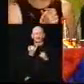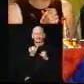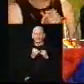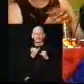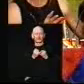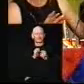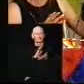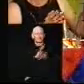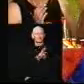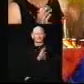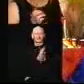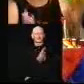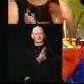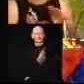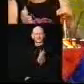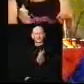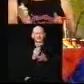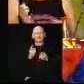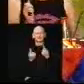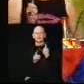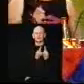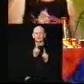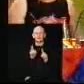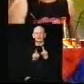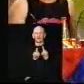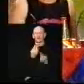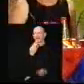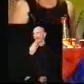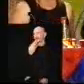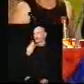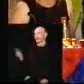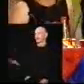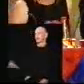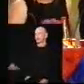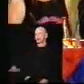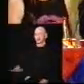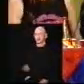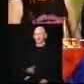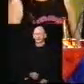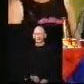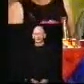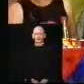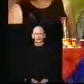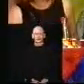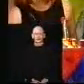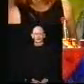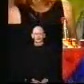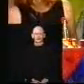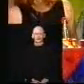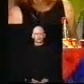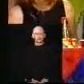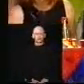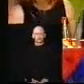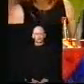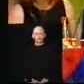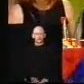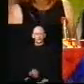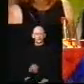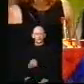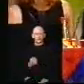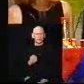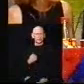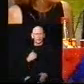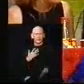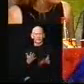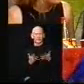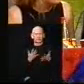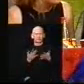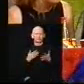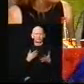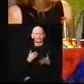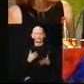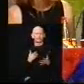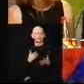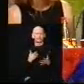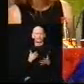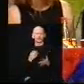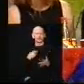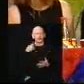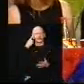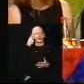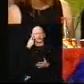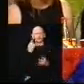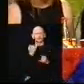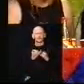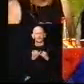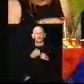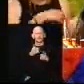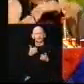Thanks George Sorry you're pretty dirty I mean I think There's some Good points In what Christy said I